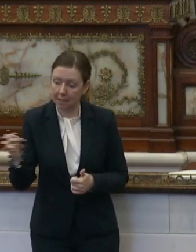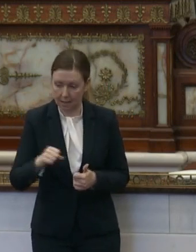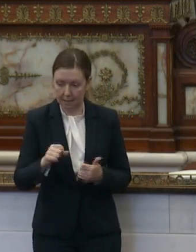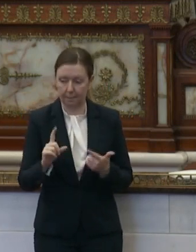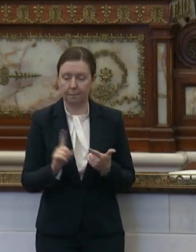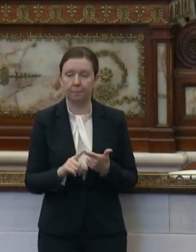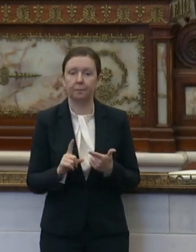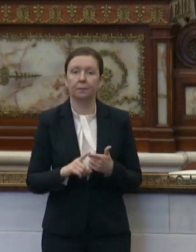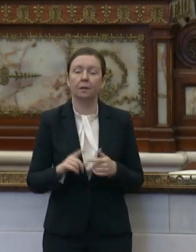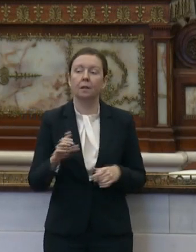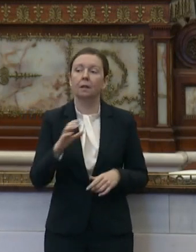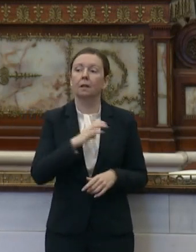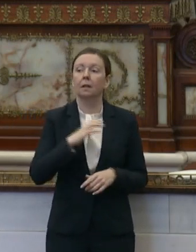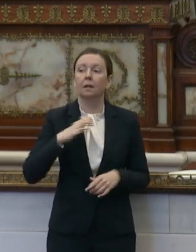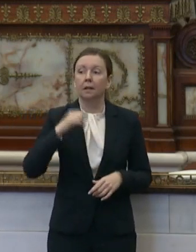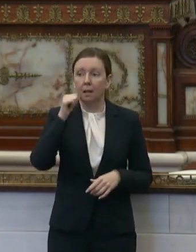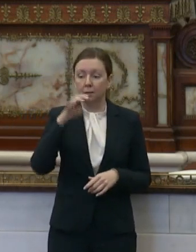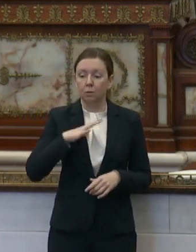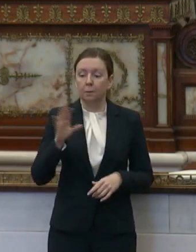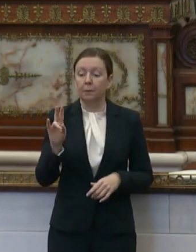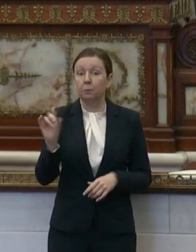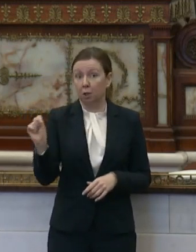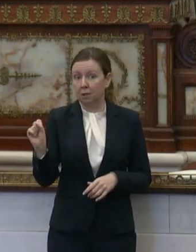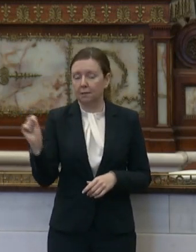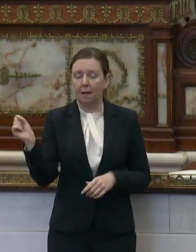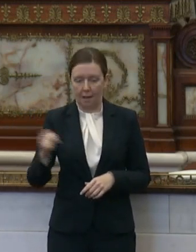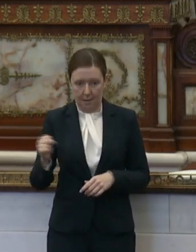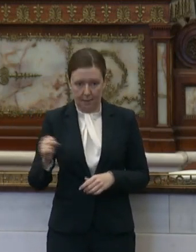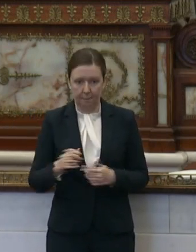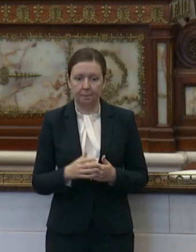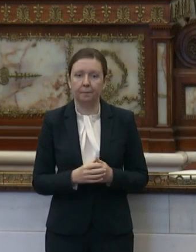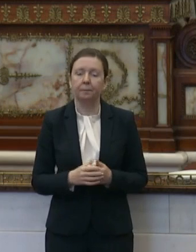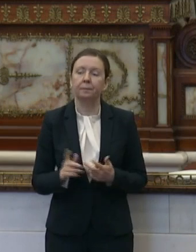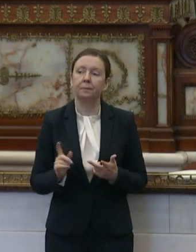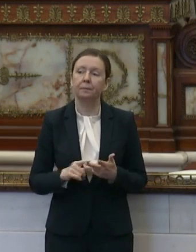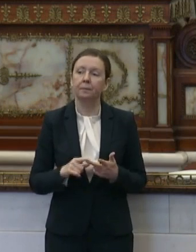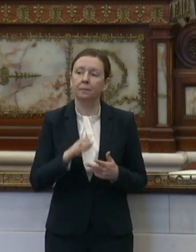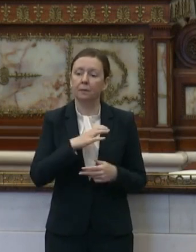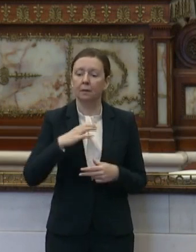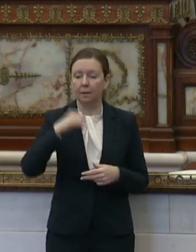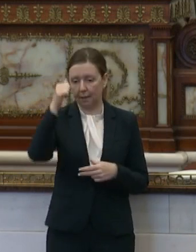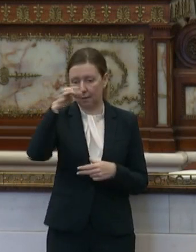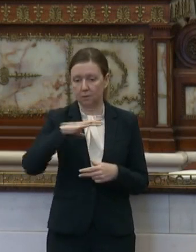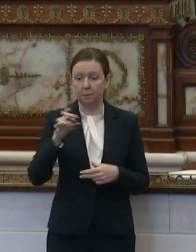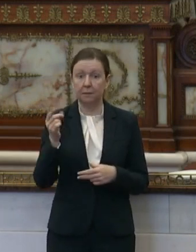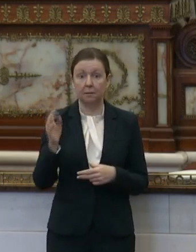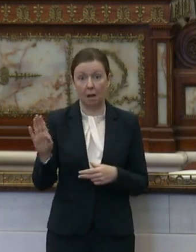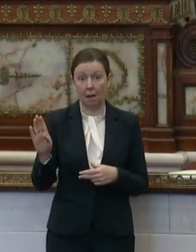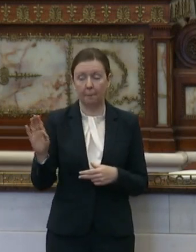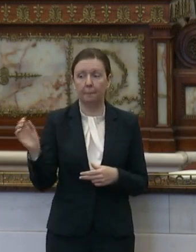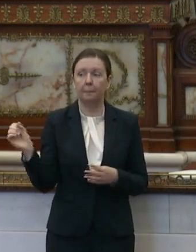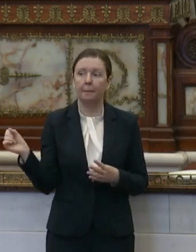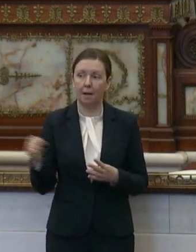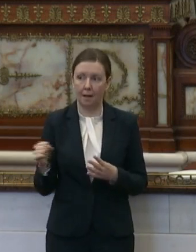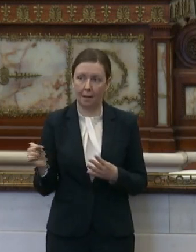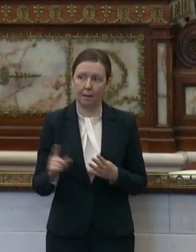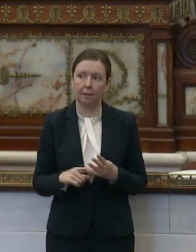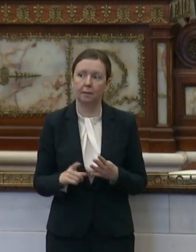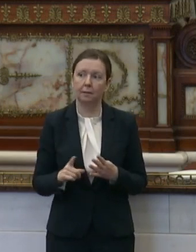Aye. Councilwoman Brooks? Aye. Councilman Dom?